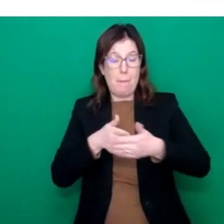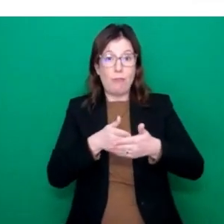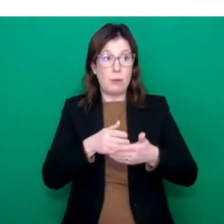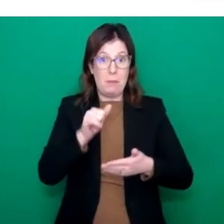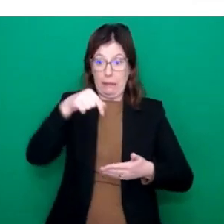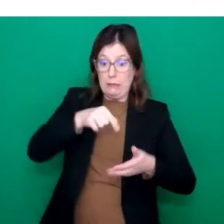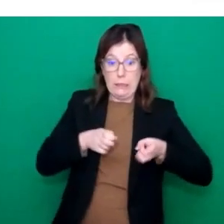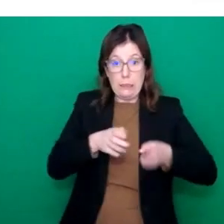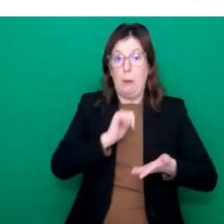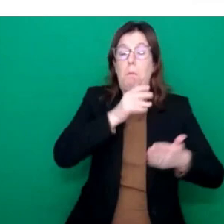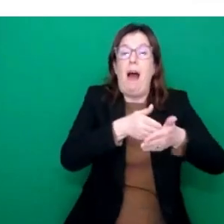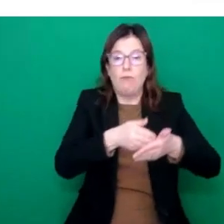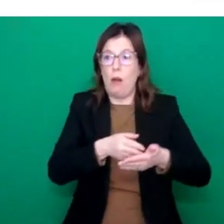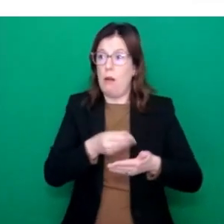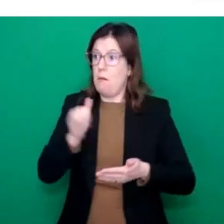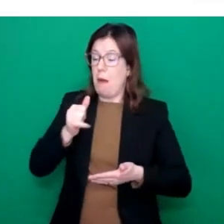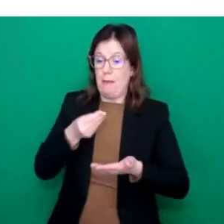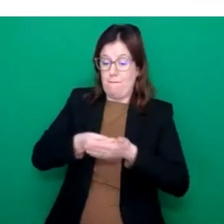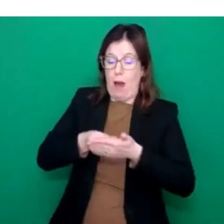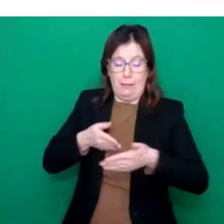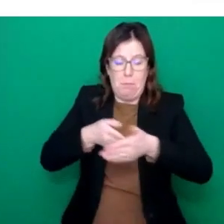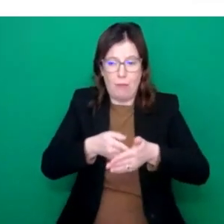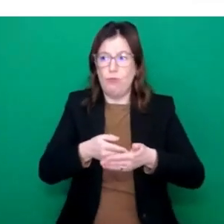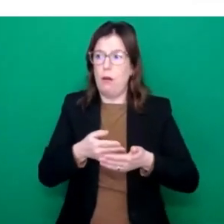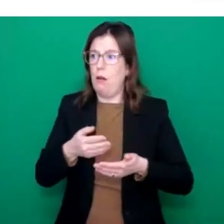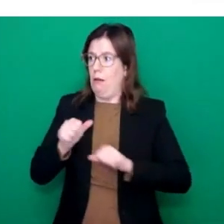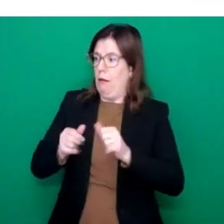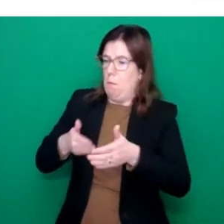funding, that's just upholding and